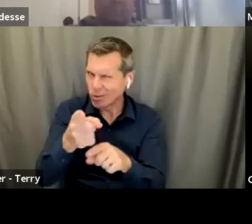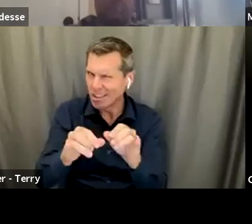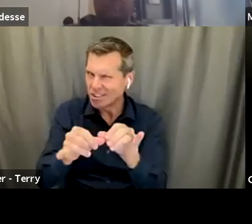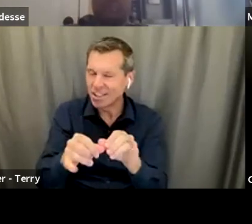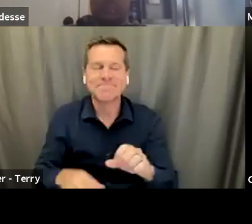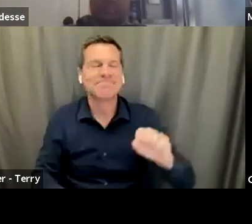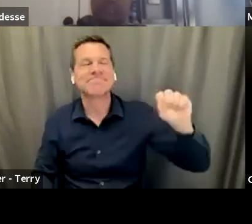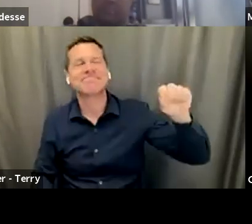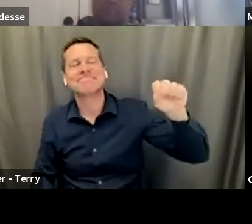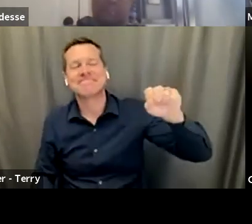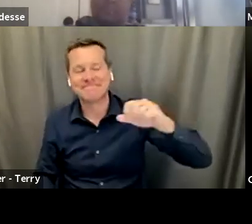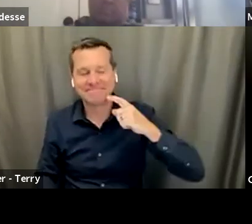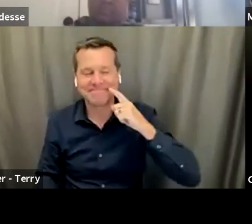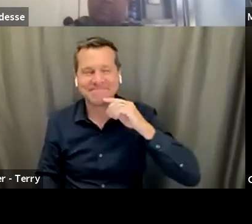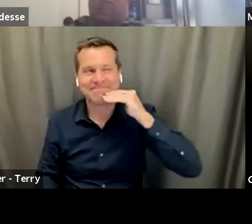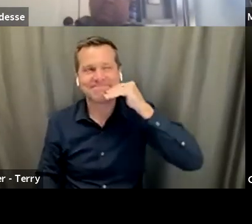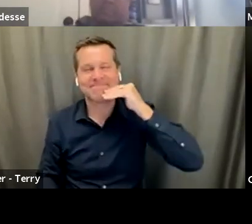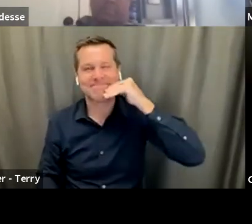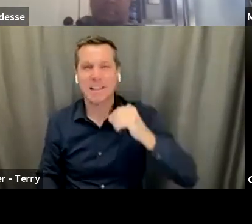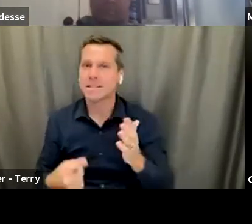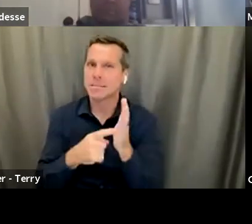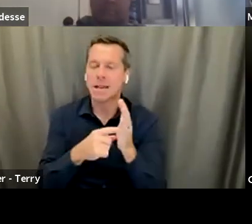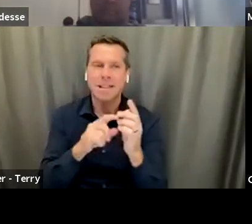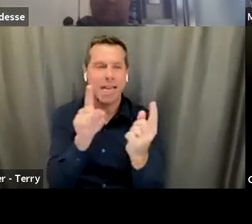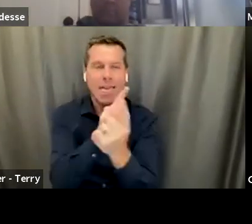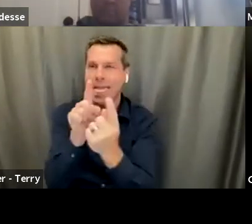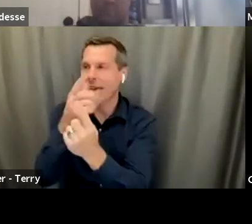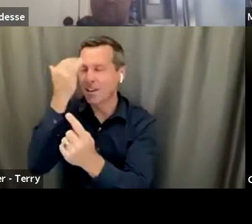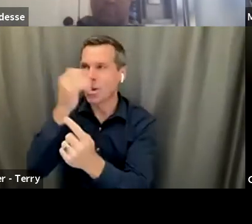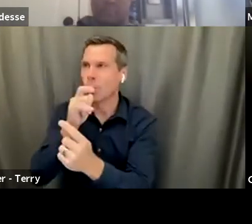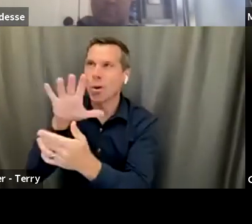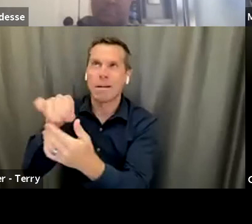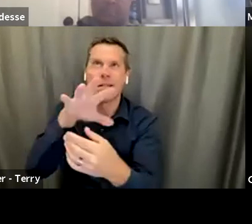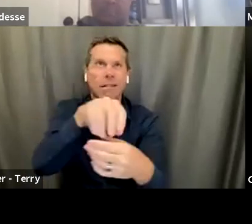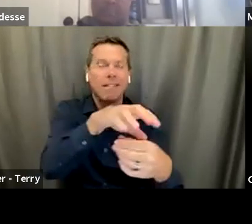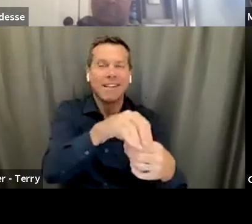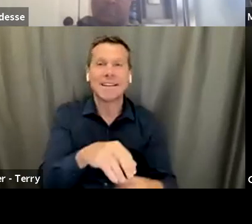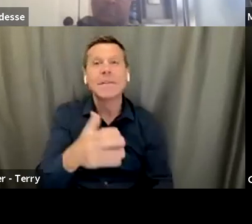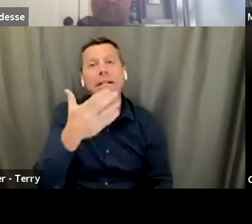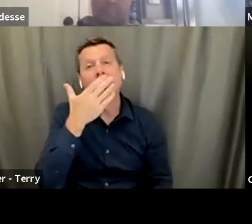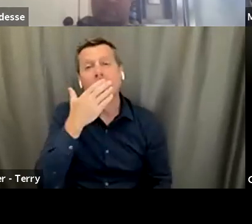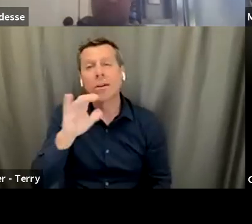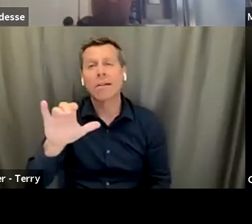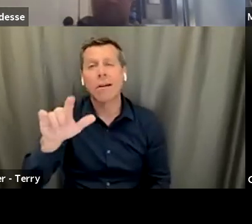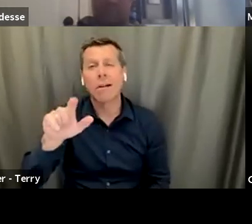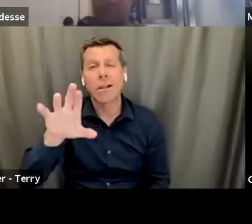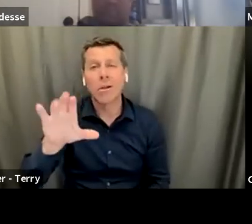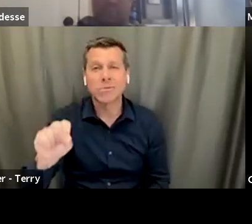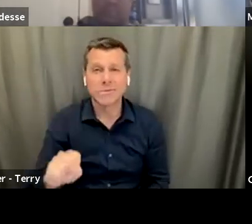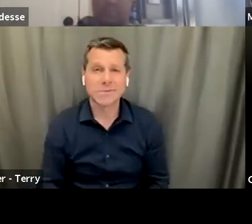I see so many people. I sometimes forget. I apologize, but good to see you, Carlos. Thank you. Good to see you too, Don.